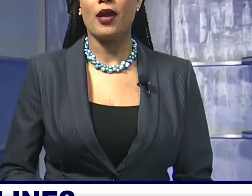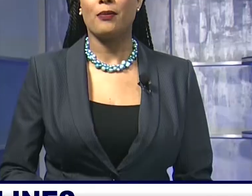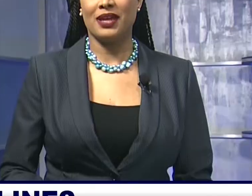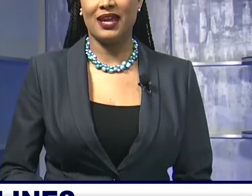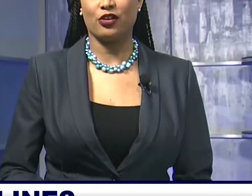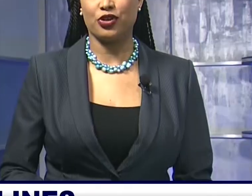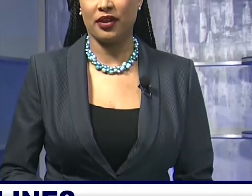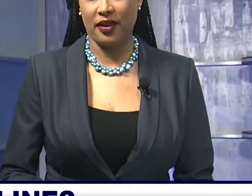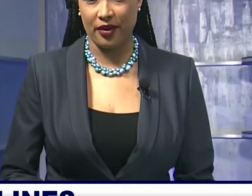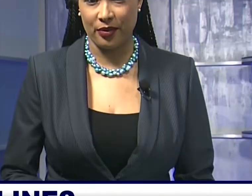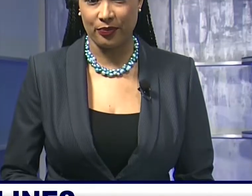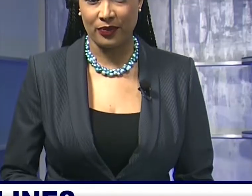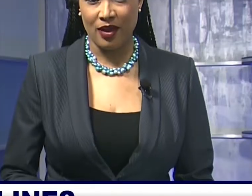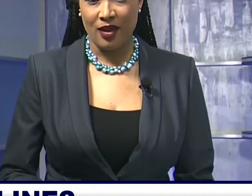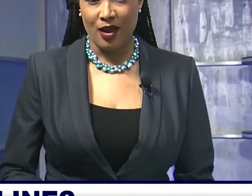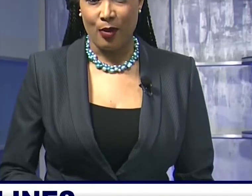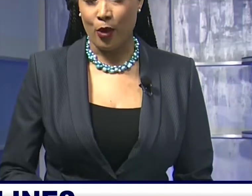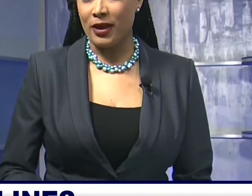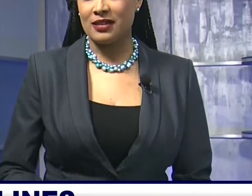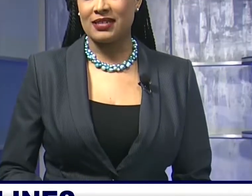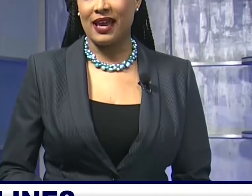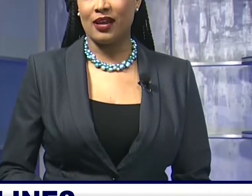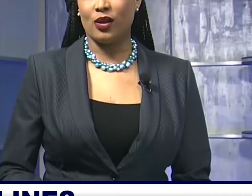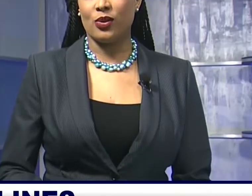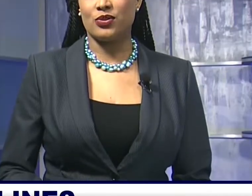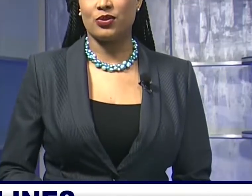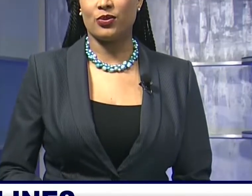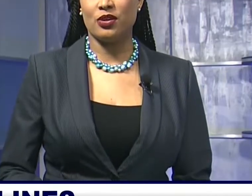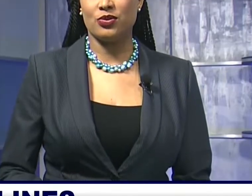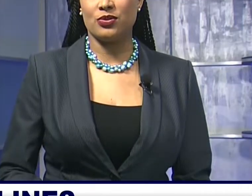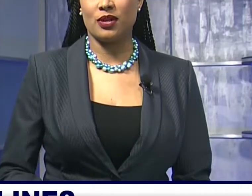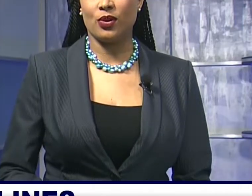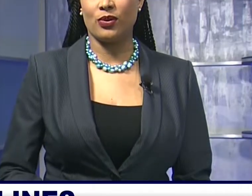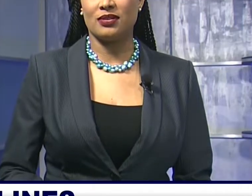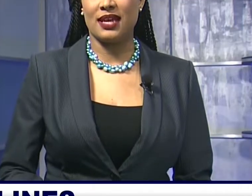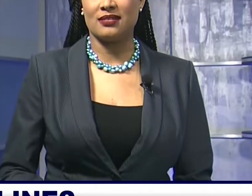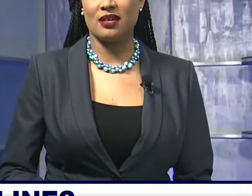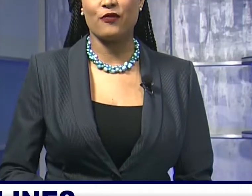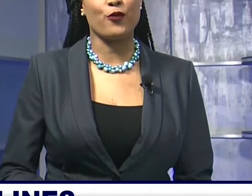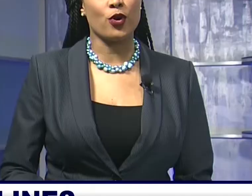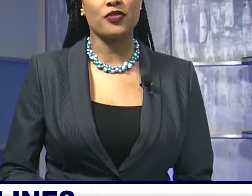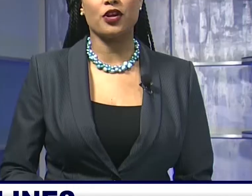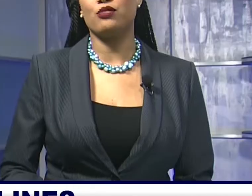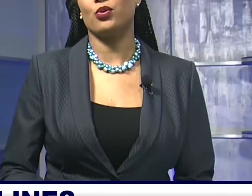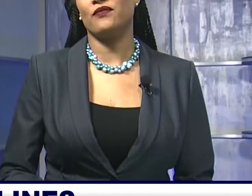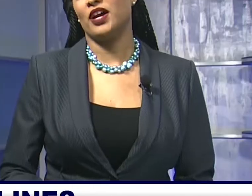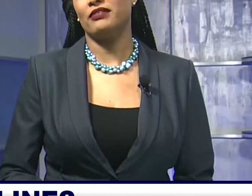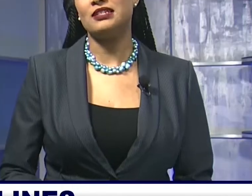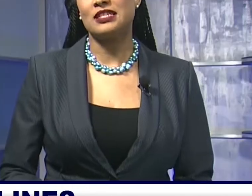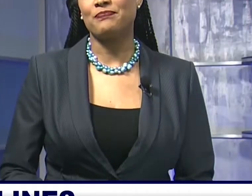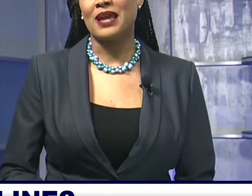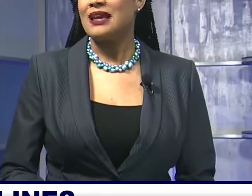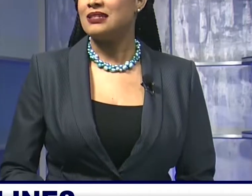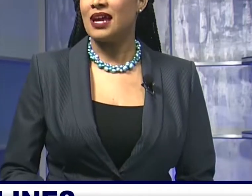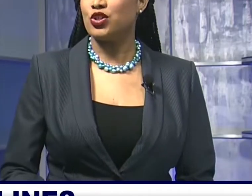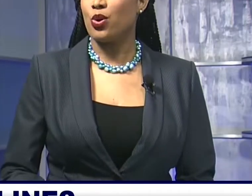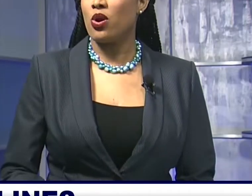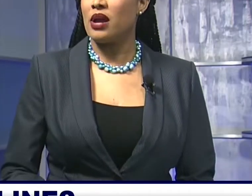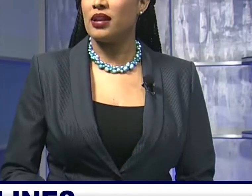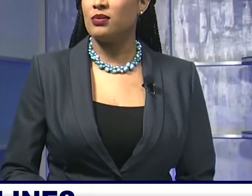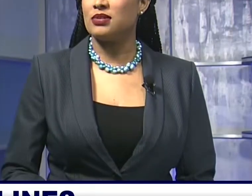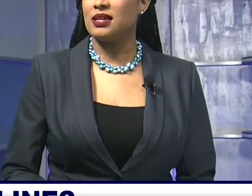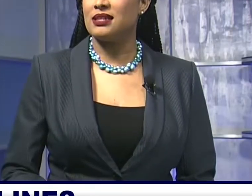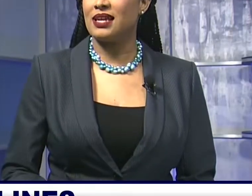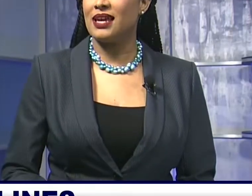improve pediatric care. Barbados getting closer to introducing local testing for the coronavirus.